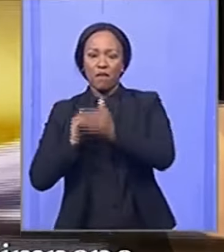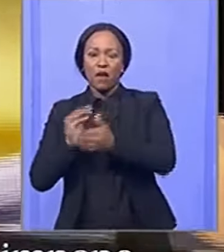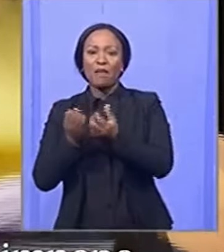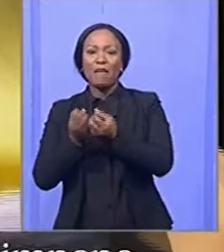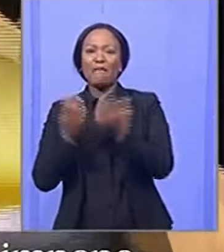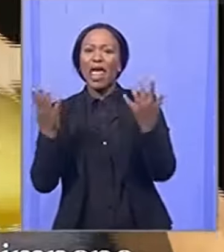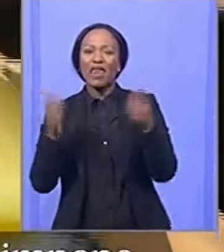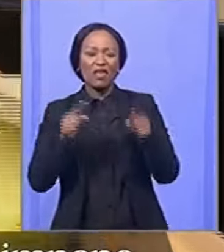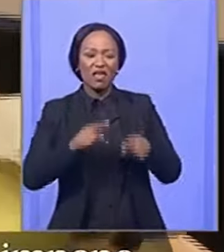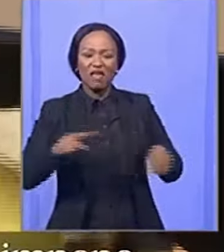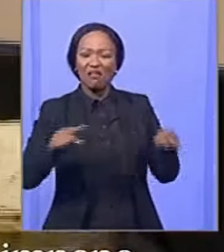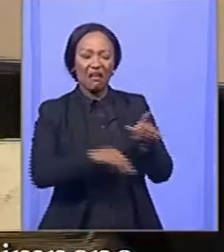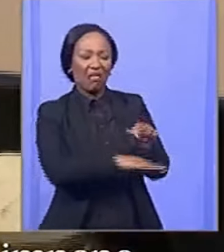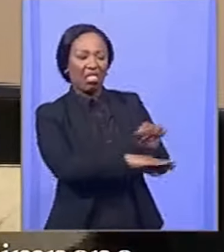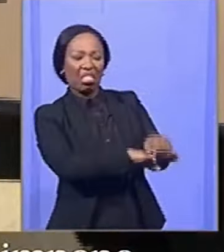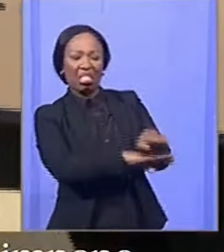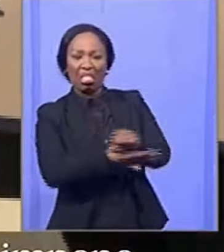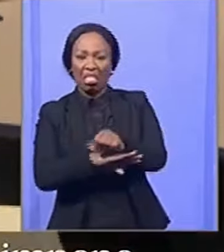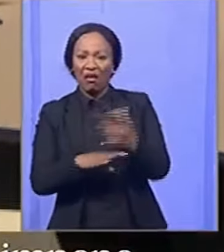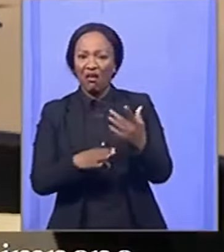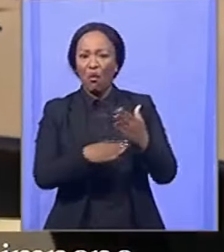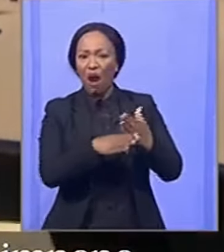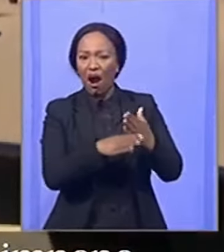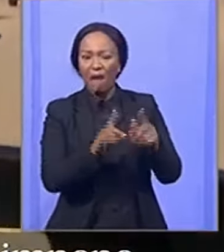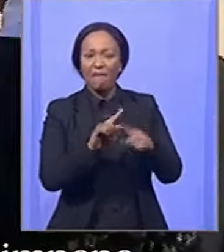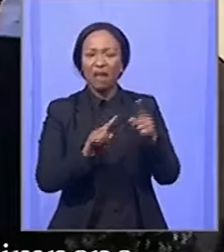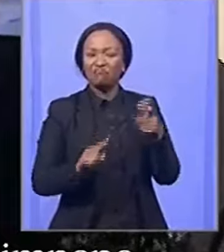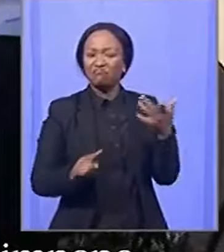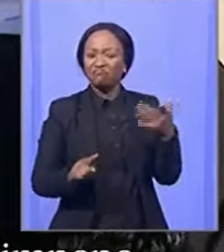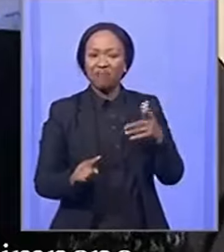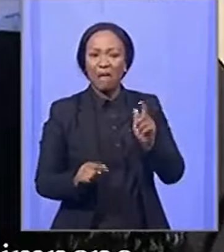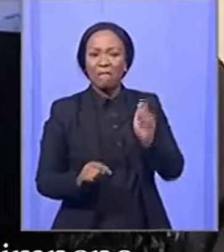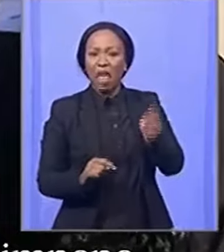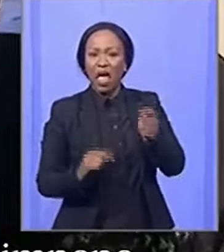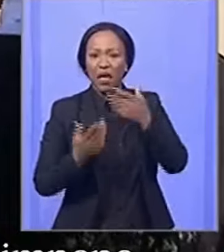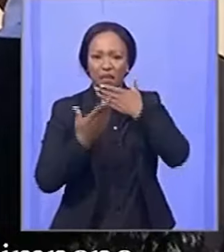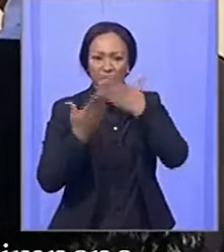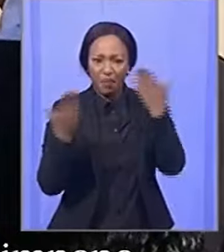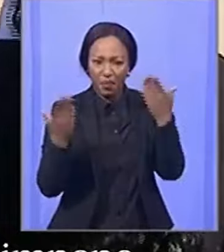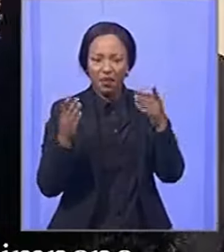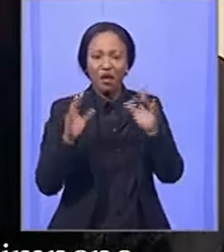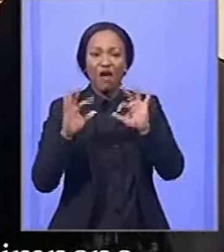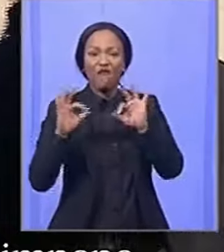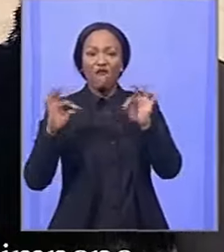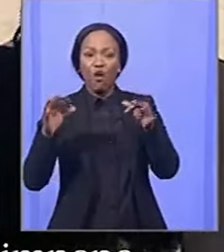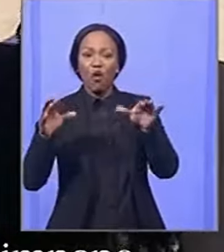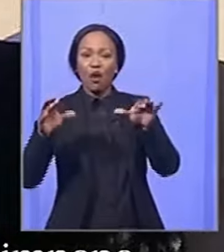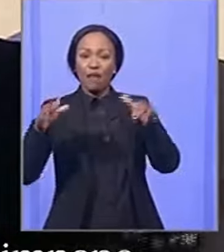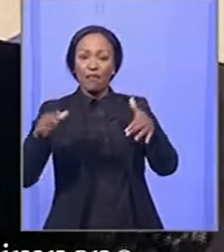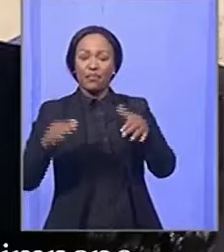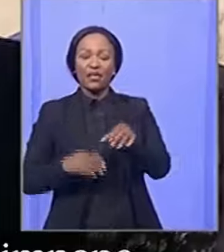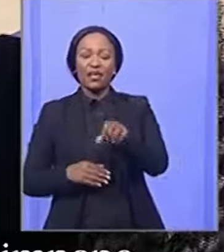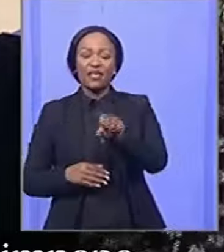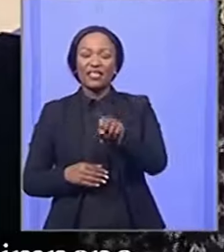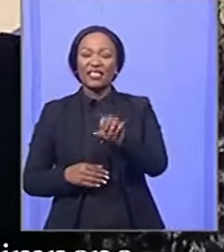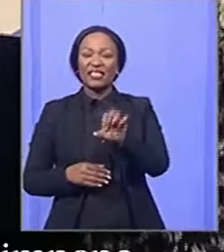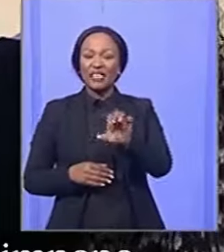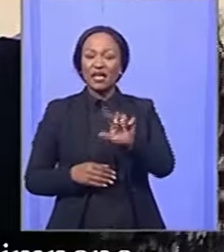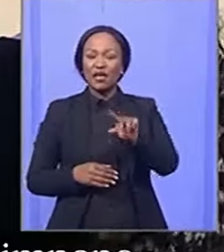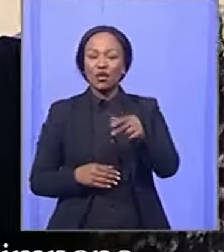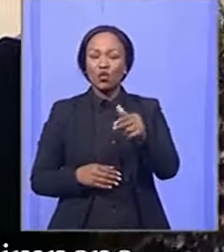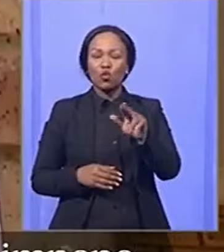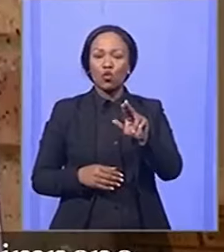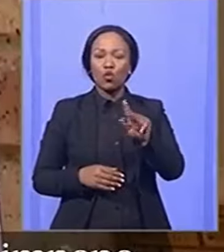šomišwa bošaedi ka ge ba hwetšagala le go thwalwa ga bonolo. Forum ya bahlapetši ba tšhireletšo ya sekhukhune Security Crisis and